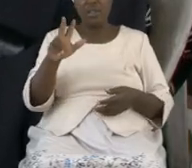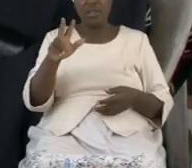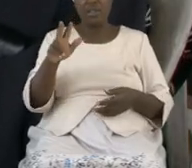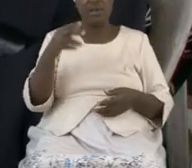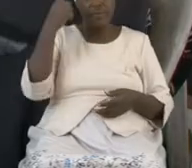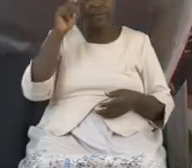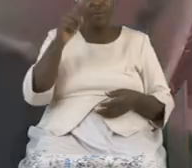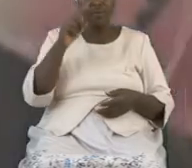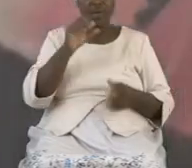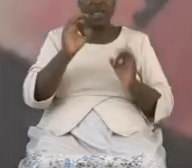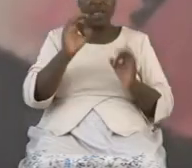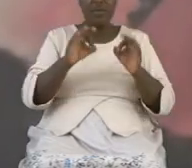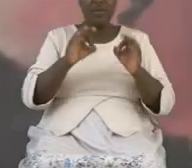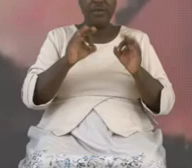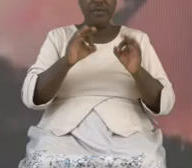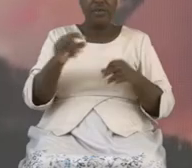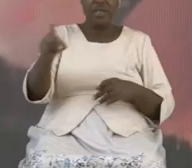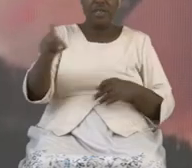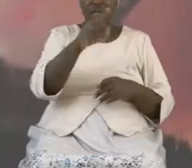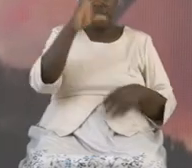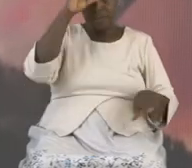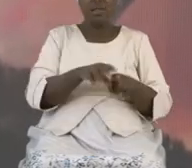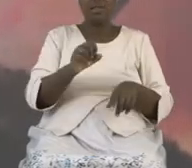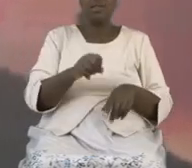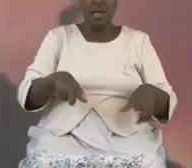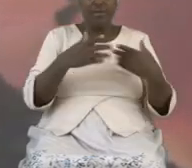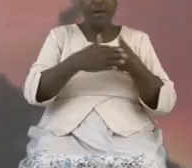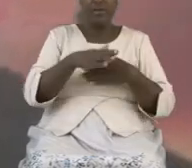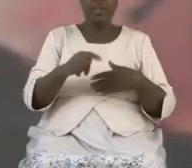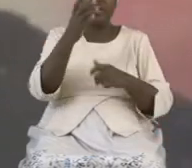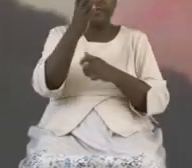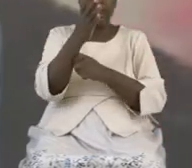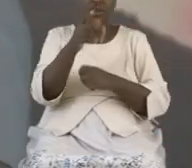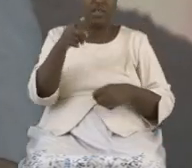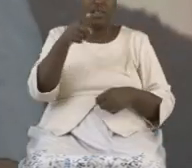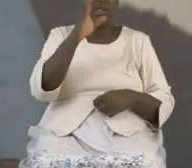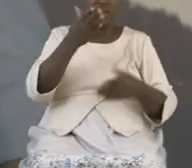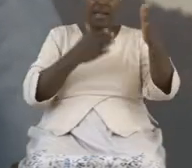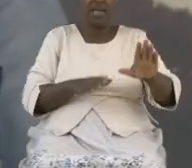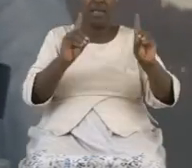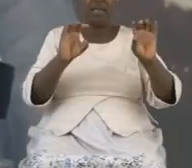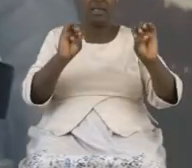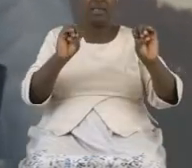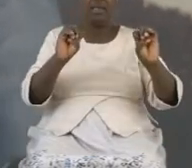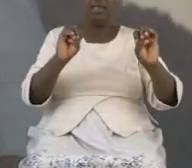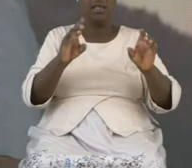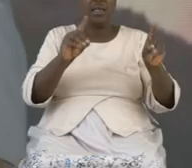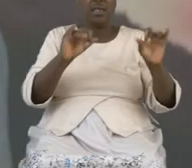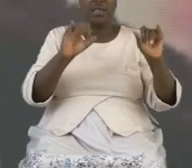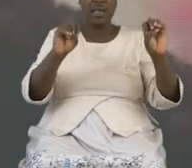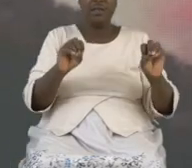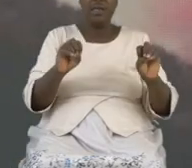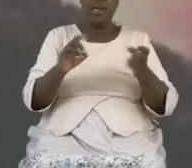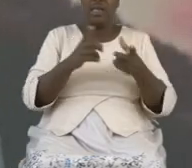live after the flesh, ye shall die. After you proclaim, I'm saved, I'm